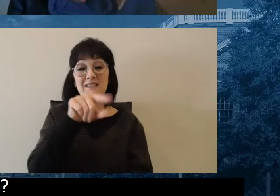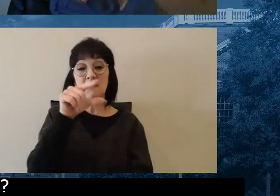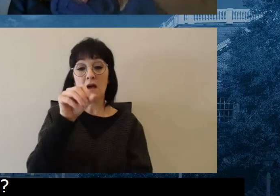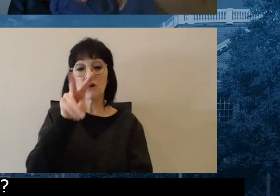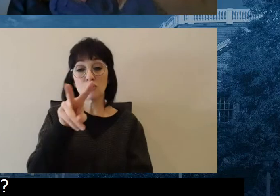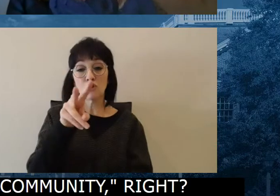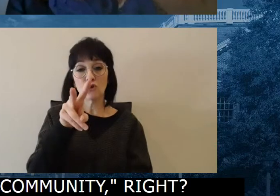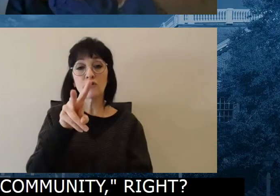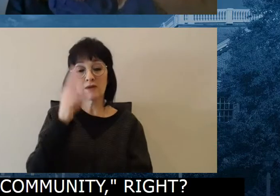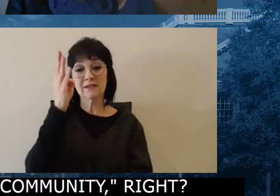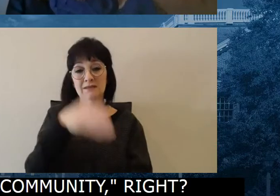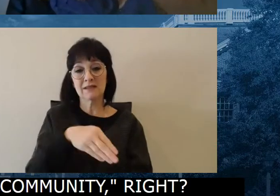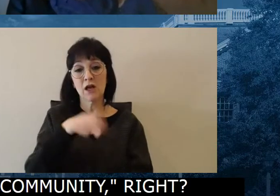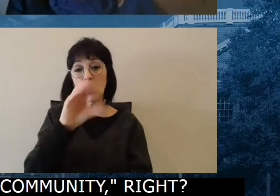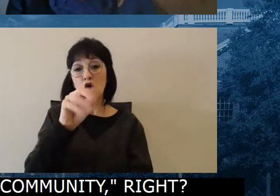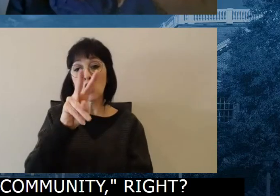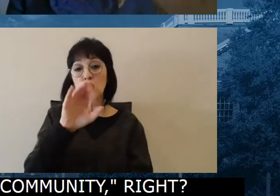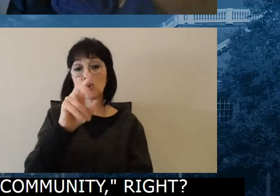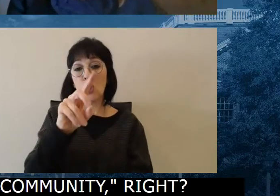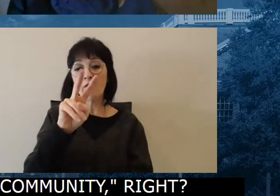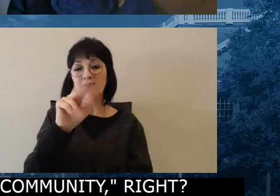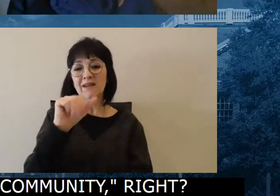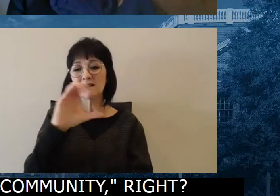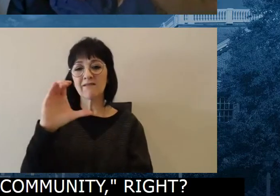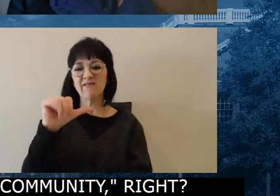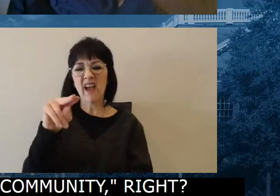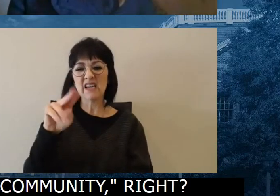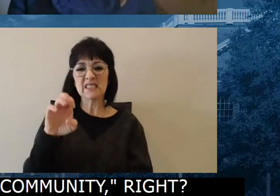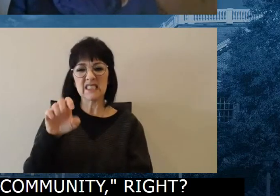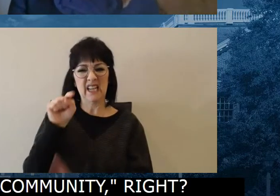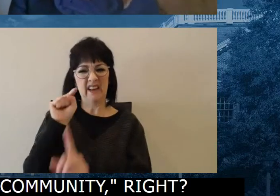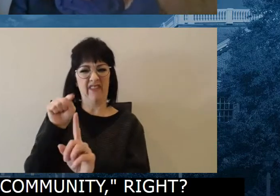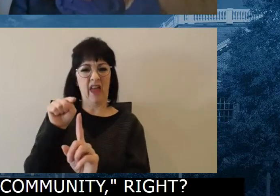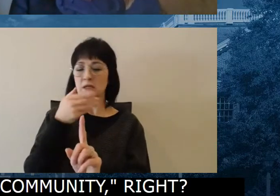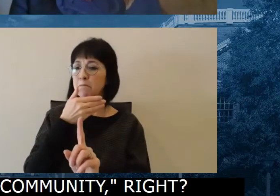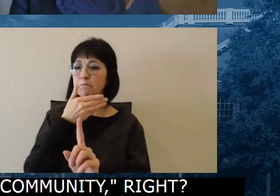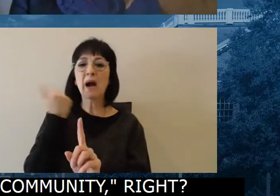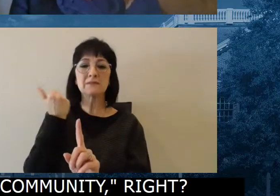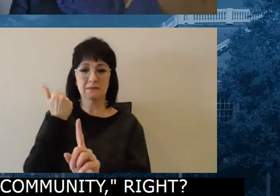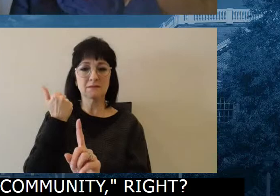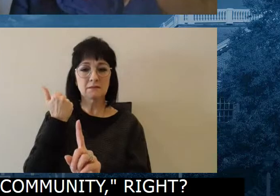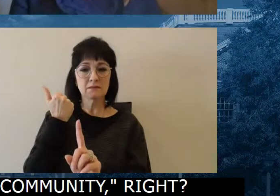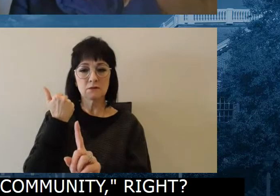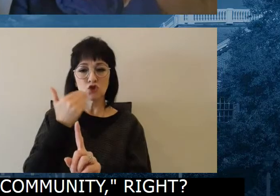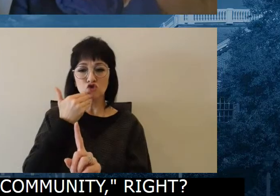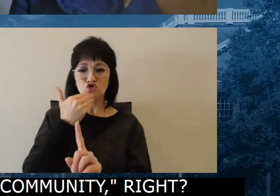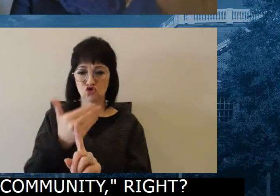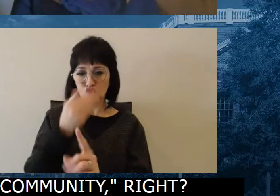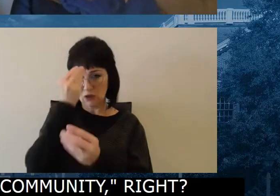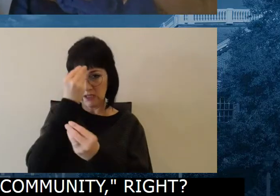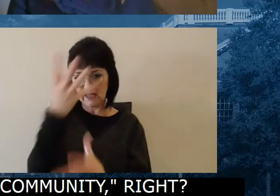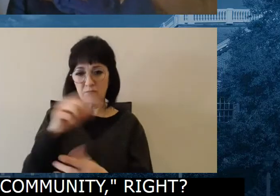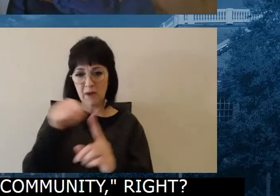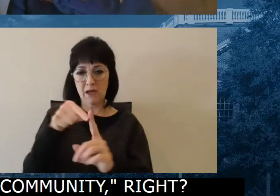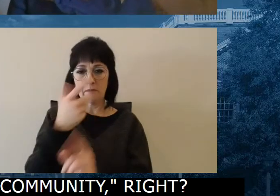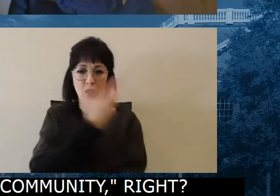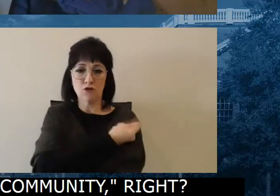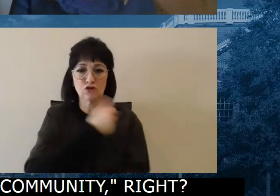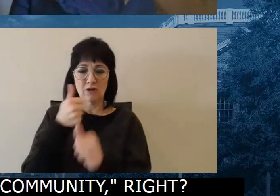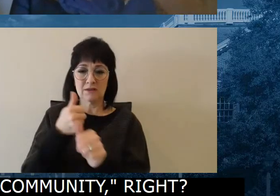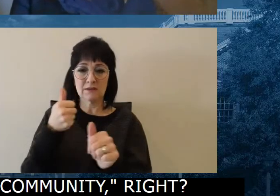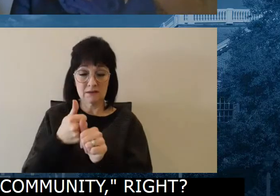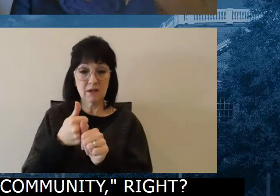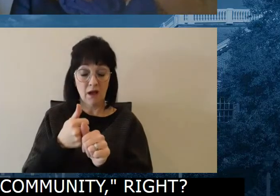de.gov/COVID vaccine has a lot of good information about the vaccine itself. And then there's also another